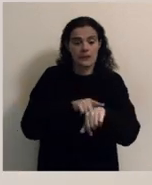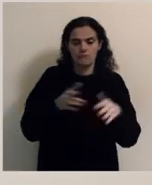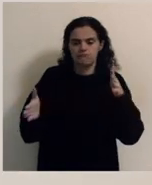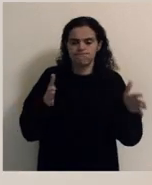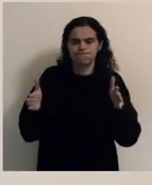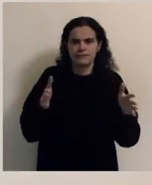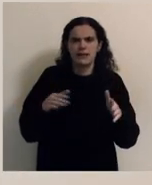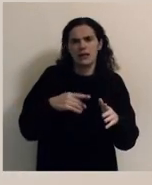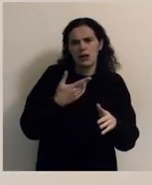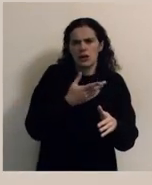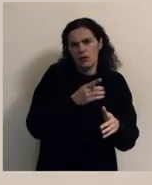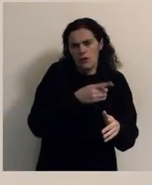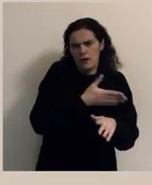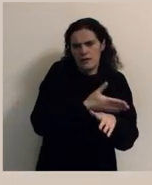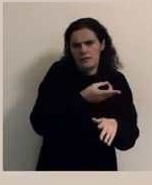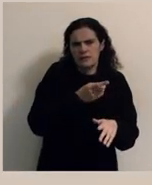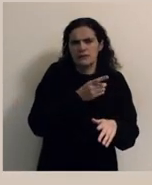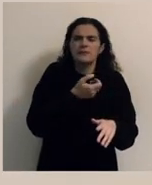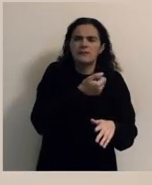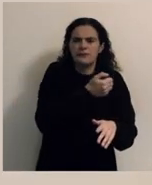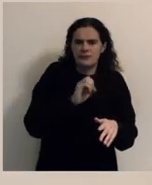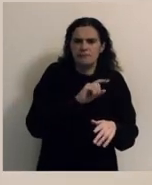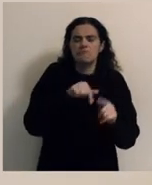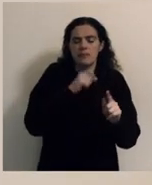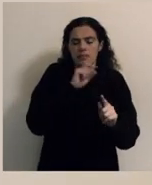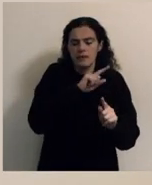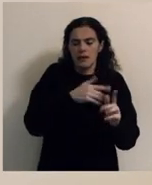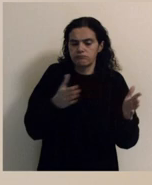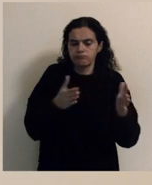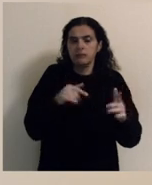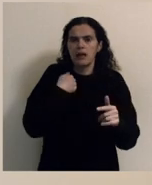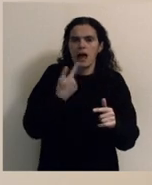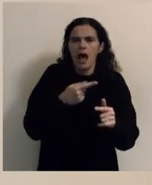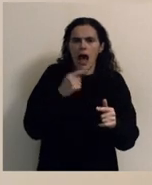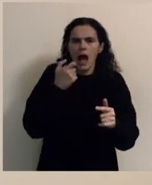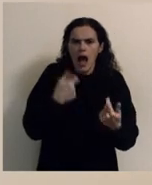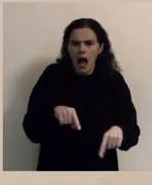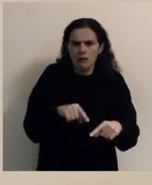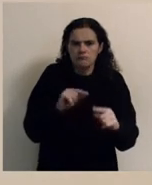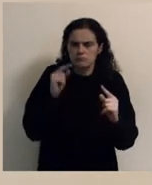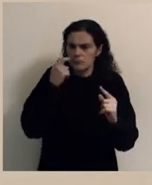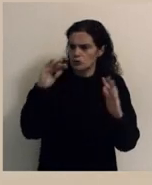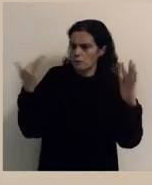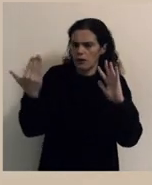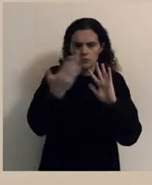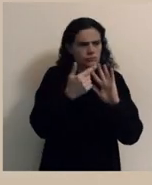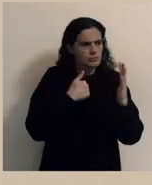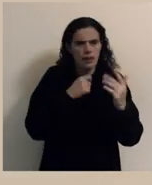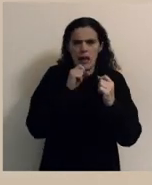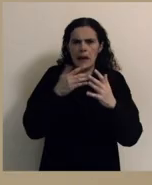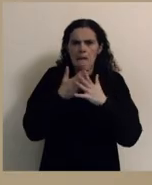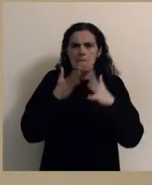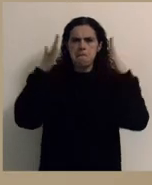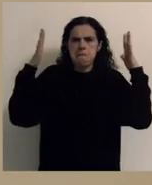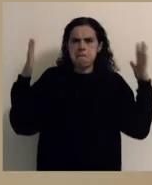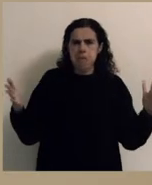of the 1950s, Miró would execute ceramic murals that were truly on a huge